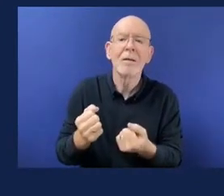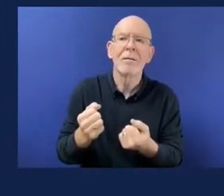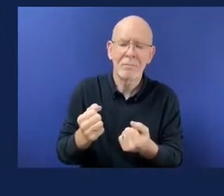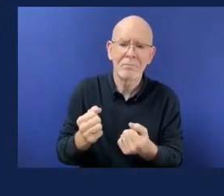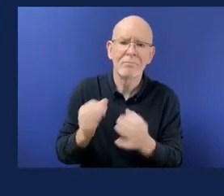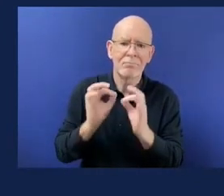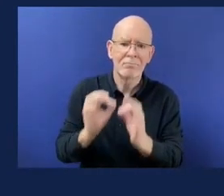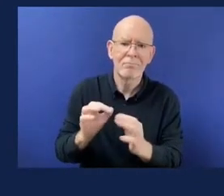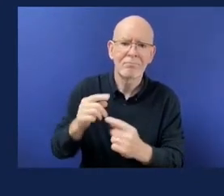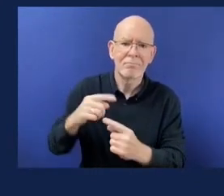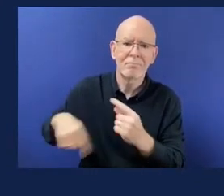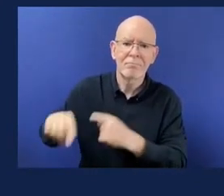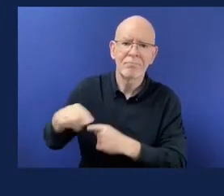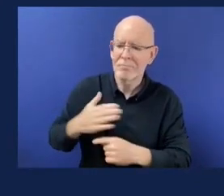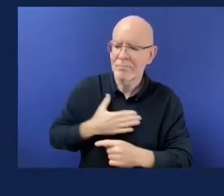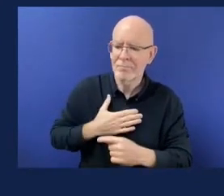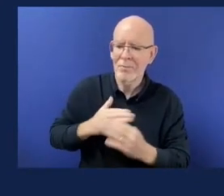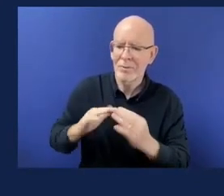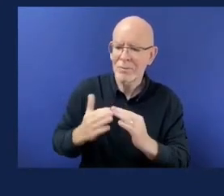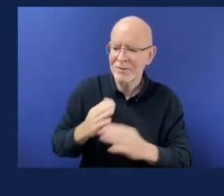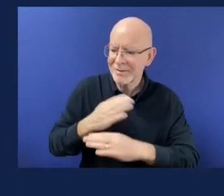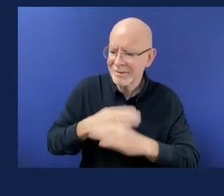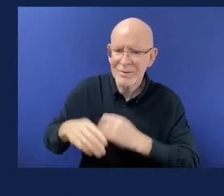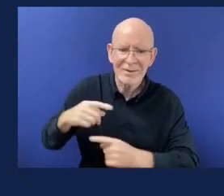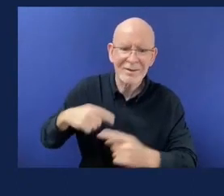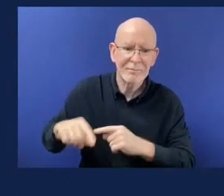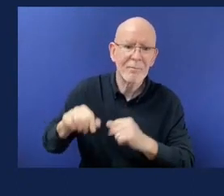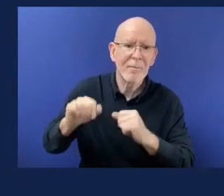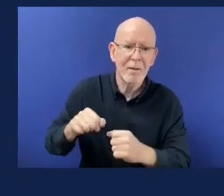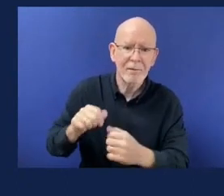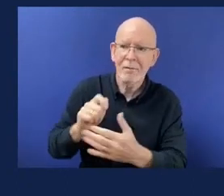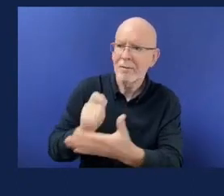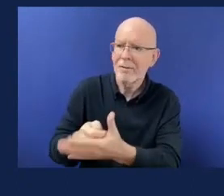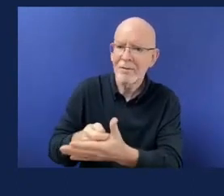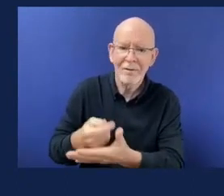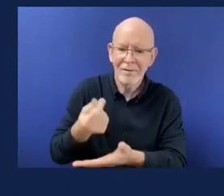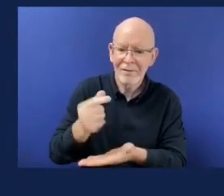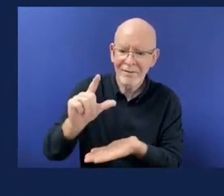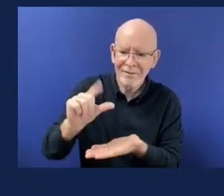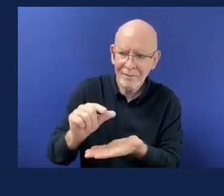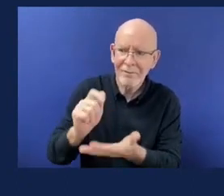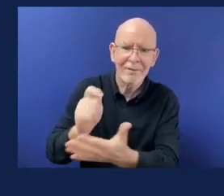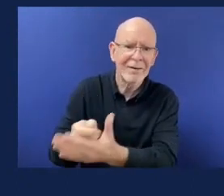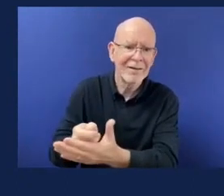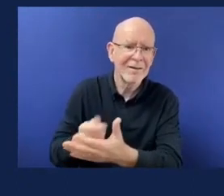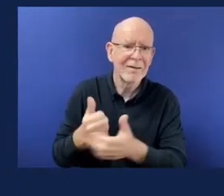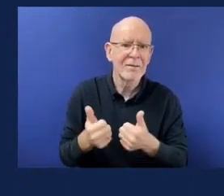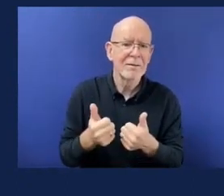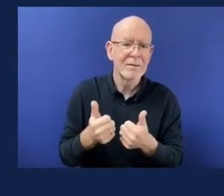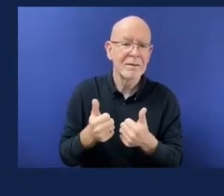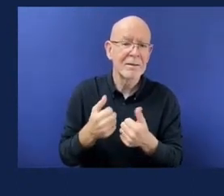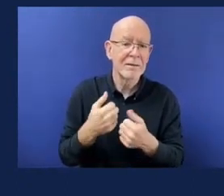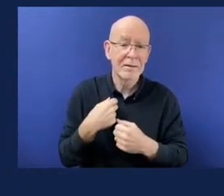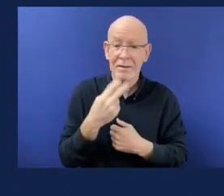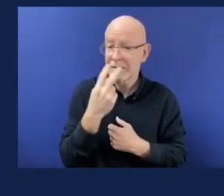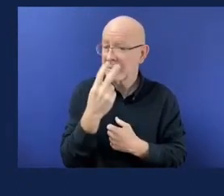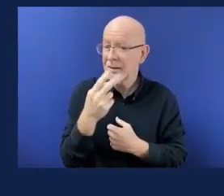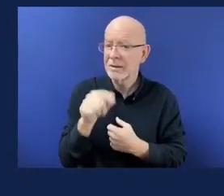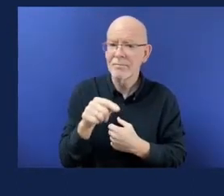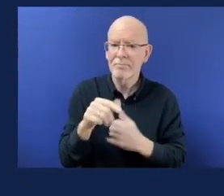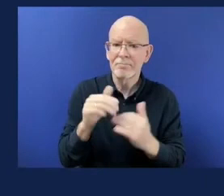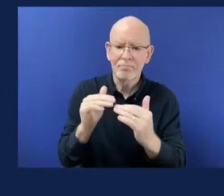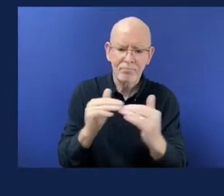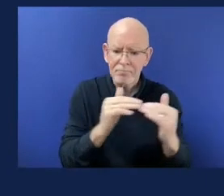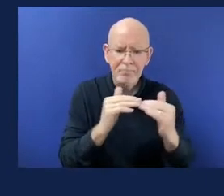accessible seating, so seating that facilitates a wheelchair or facilitates a guide dog or other physical needs,